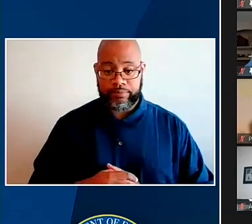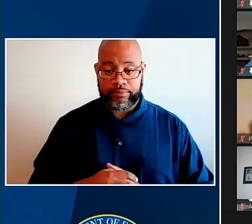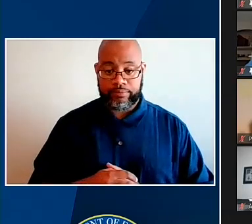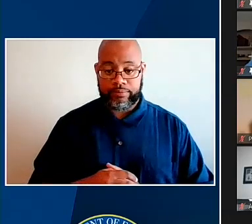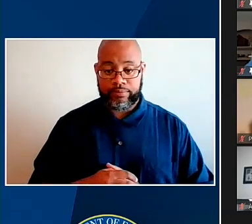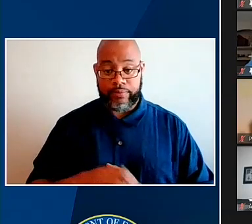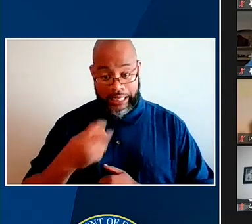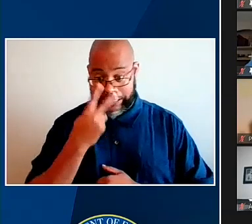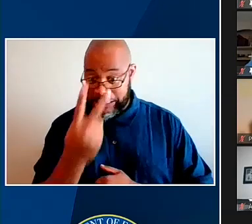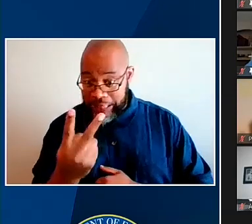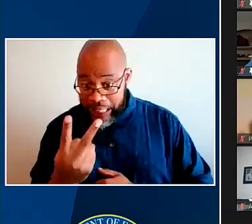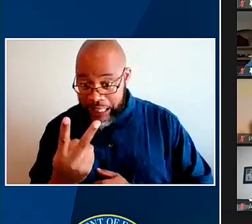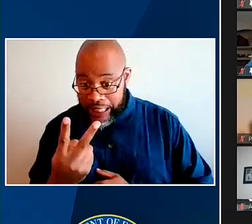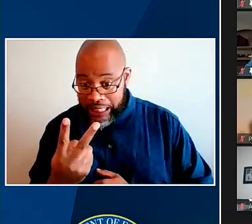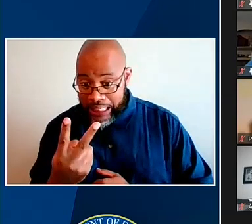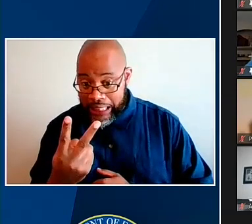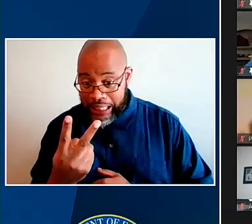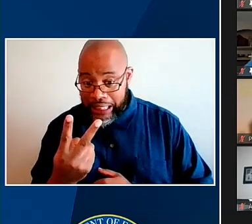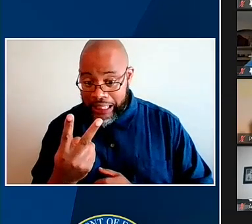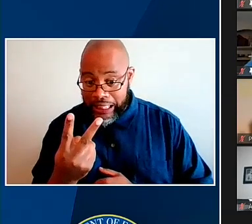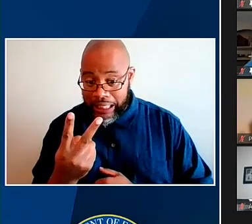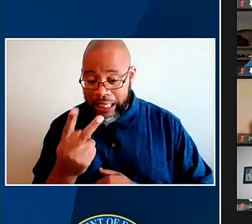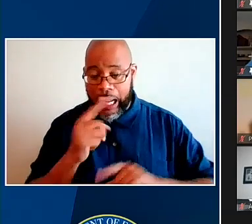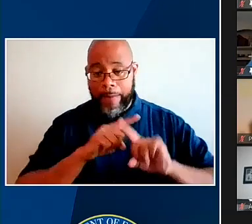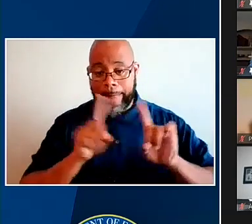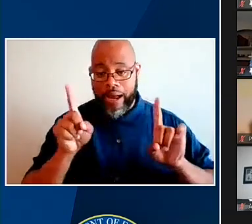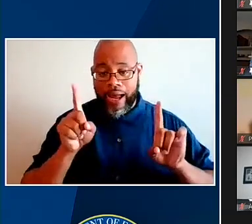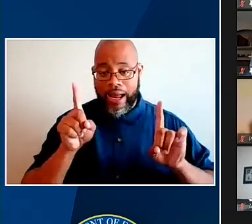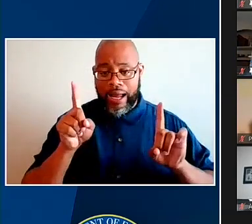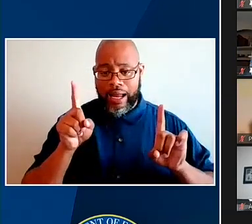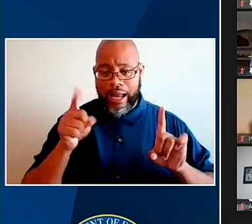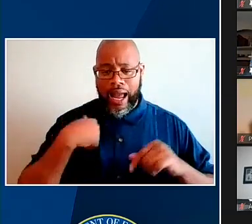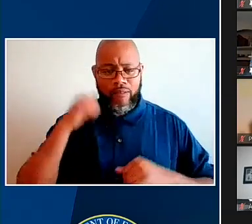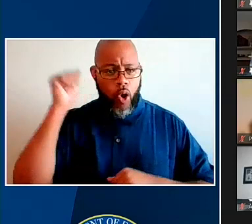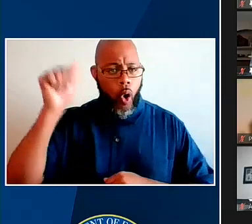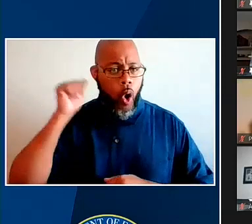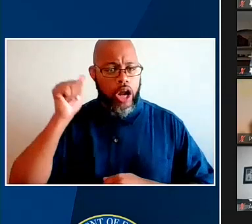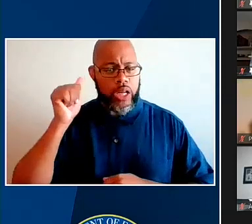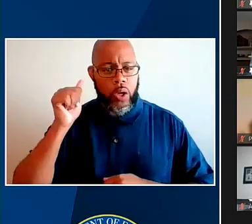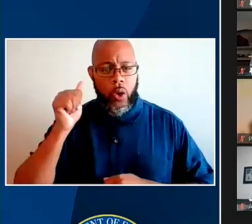See you. Oh, we just got to enable audio, it looks like.